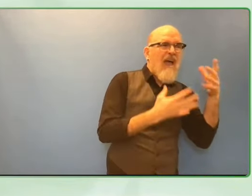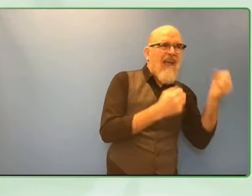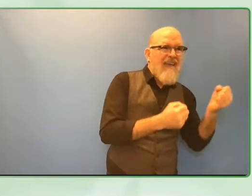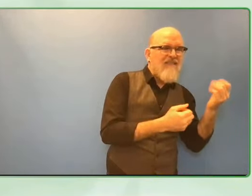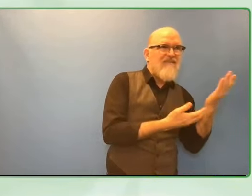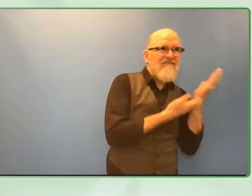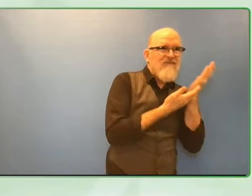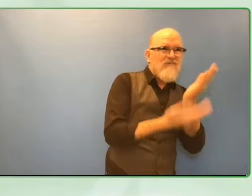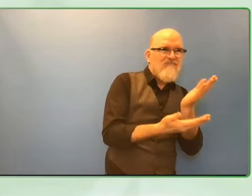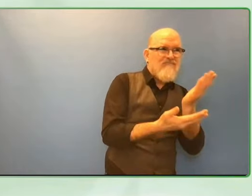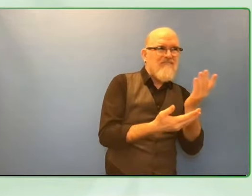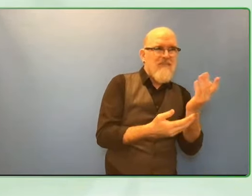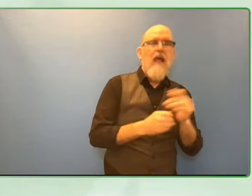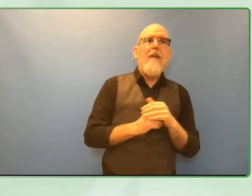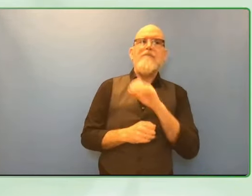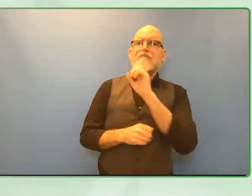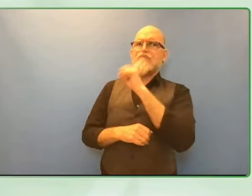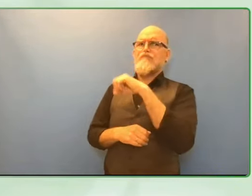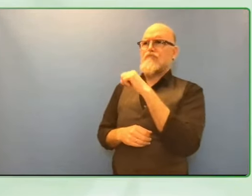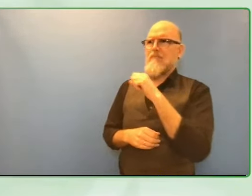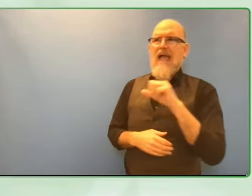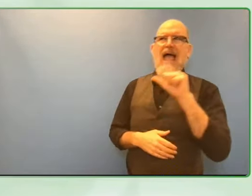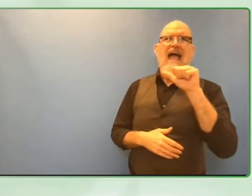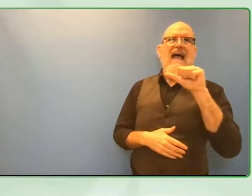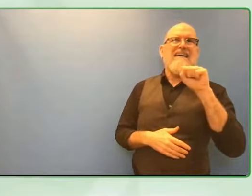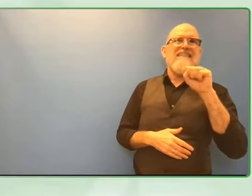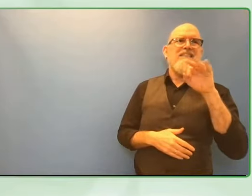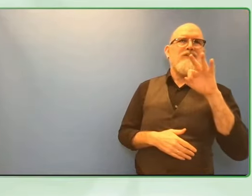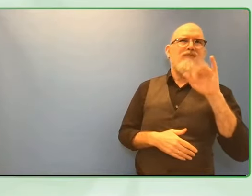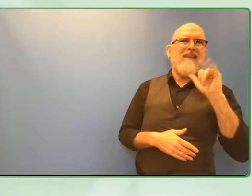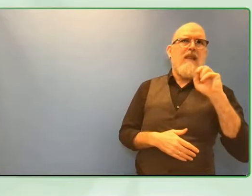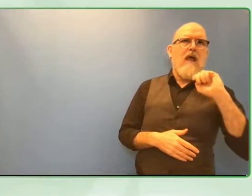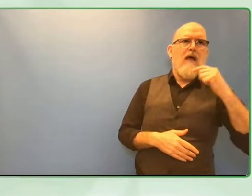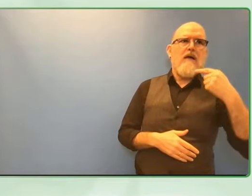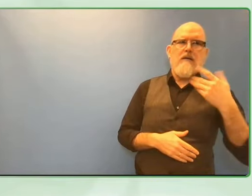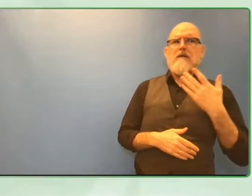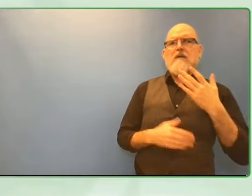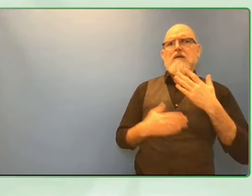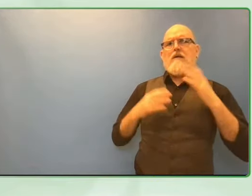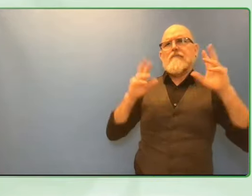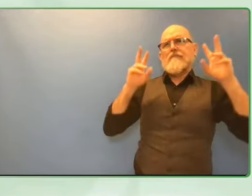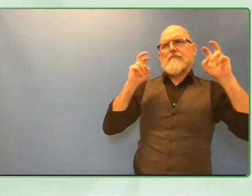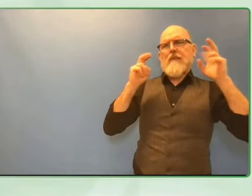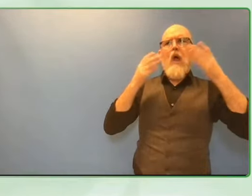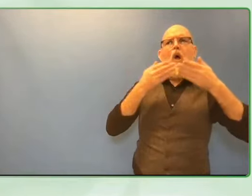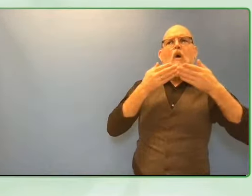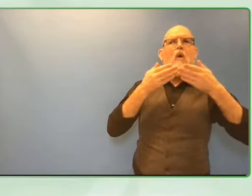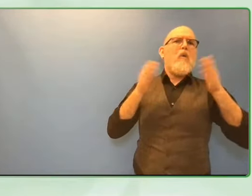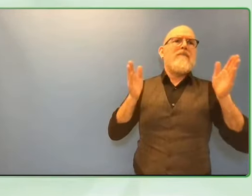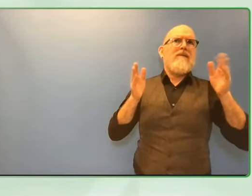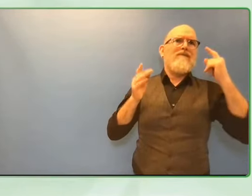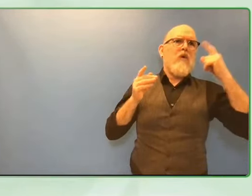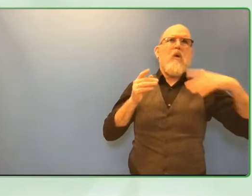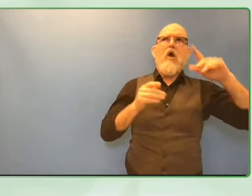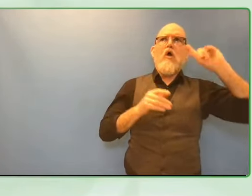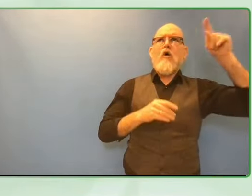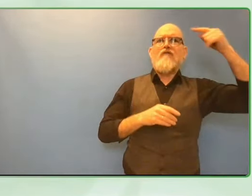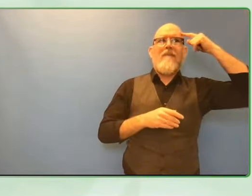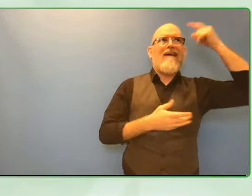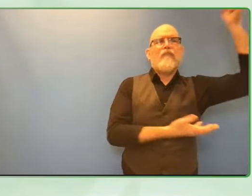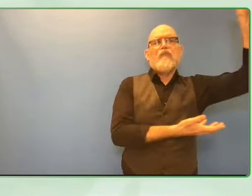Asfinag is a public company owned by the state of Austria. It's for the railways on the